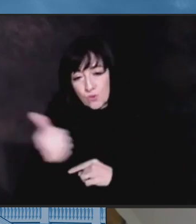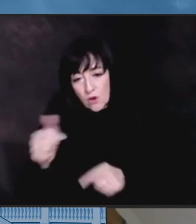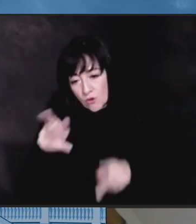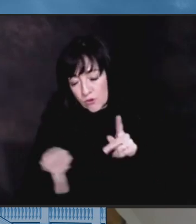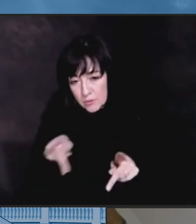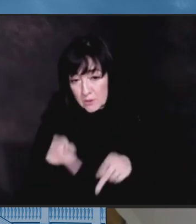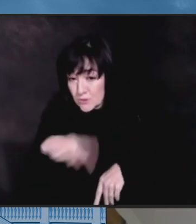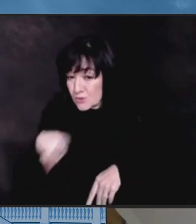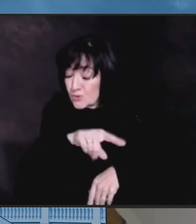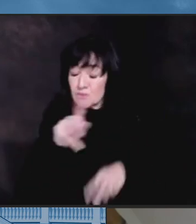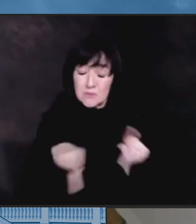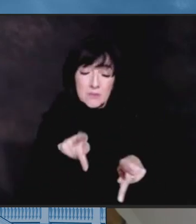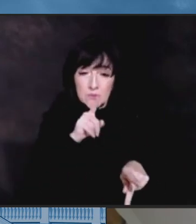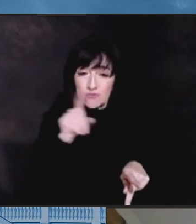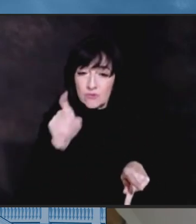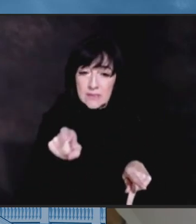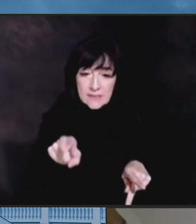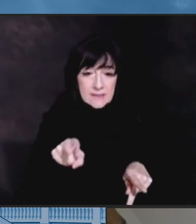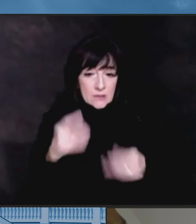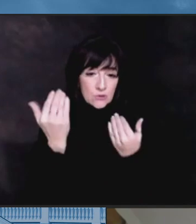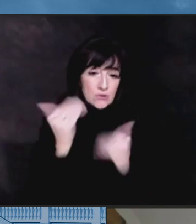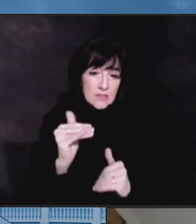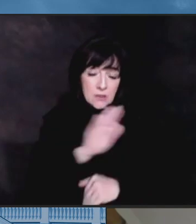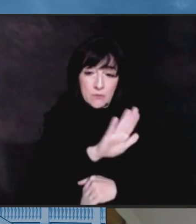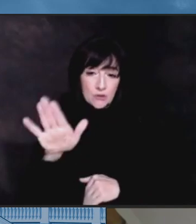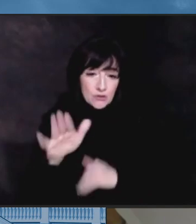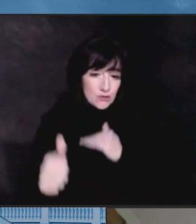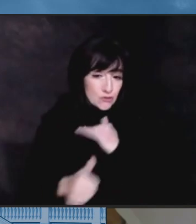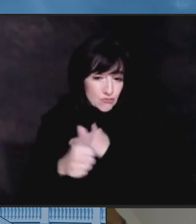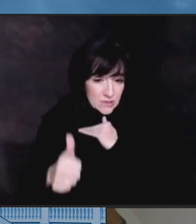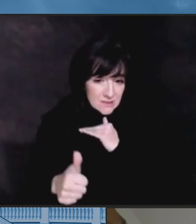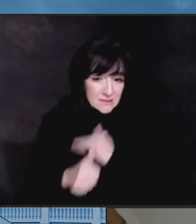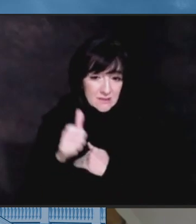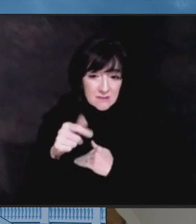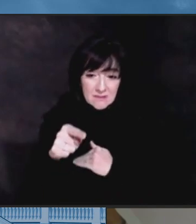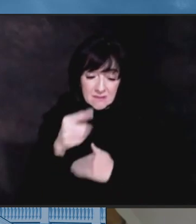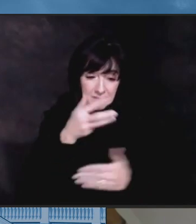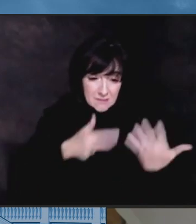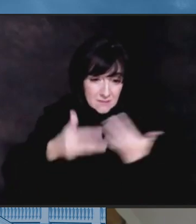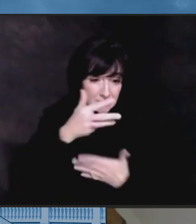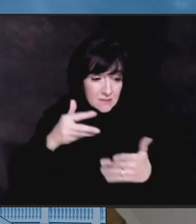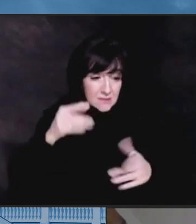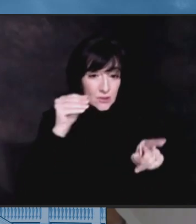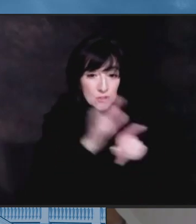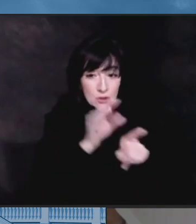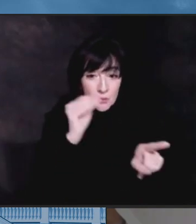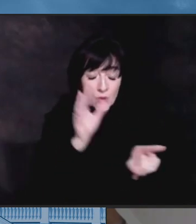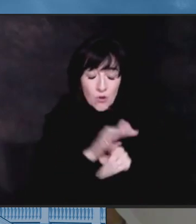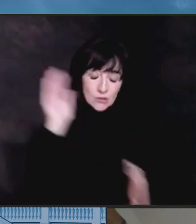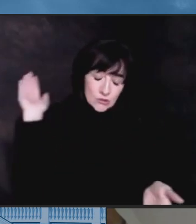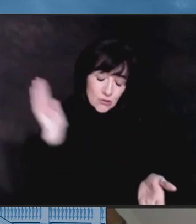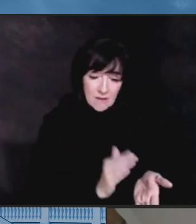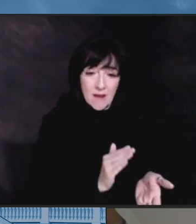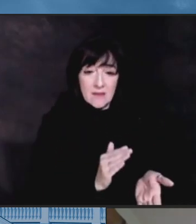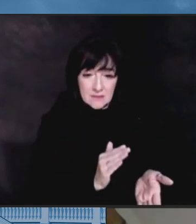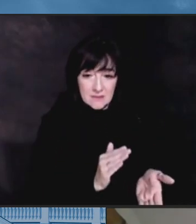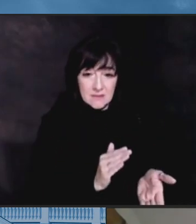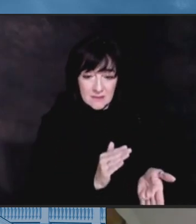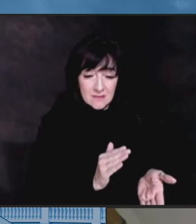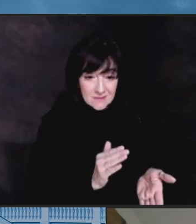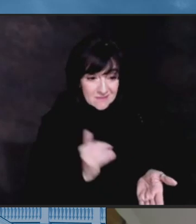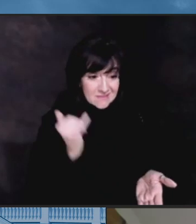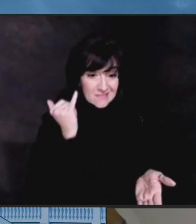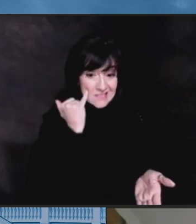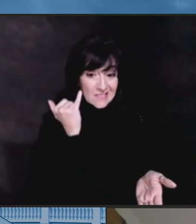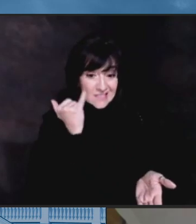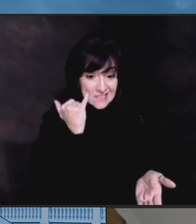by limiting opportunities for that exposure. The more prevalent the virus is among people